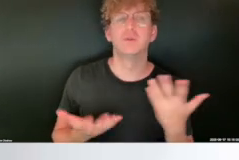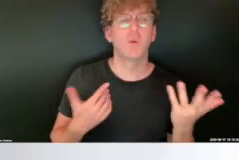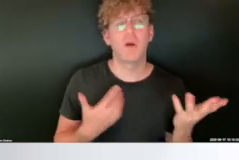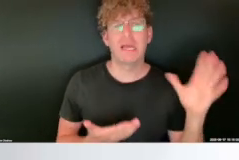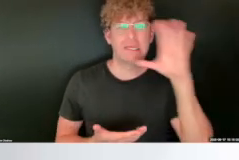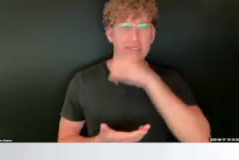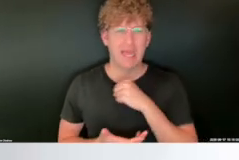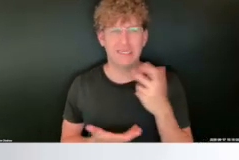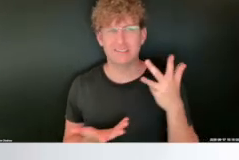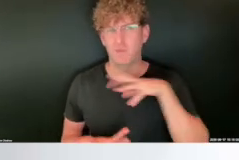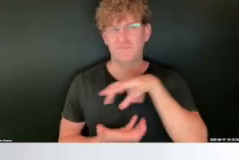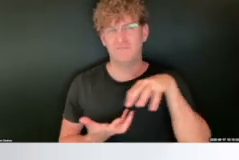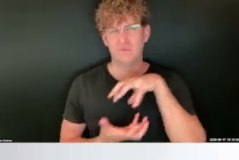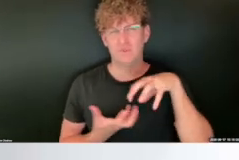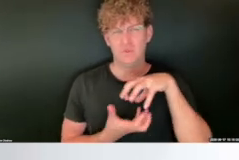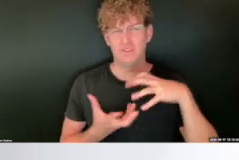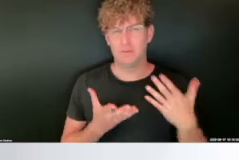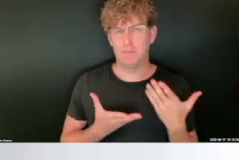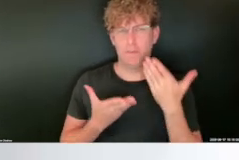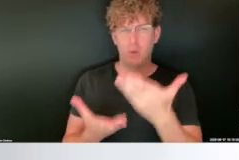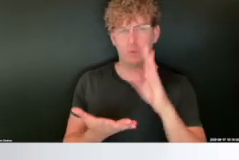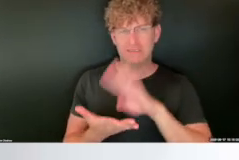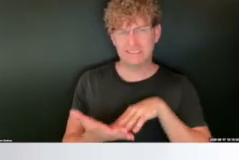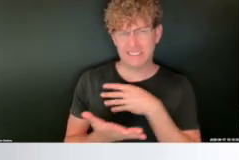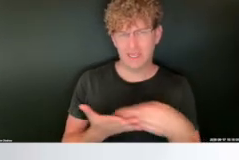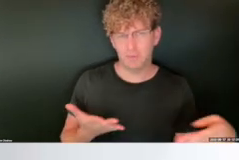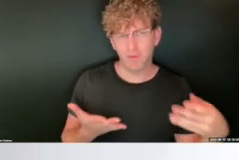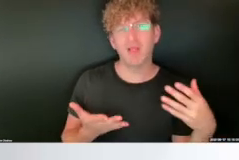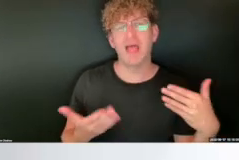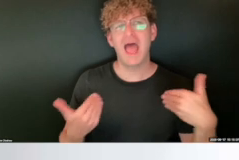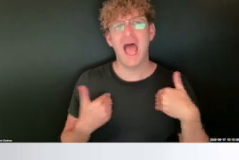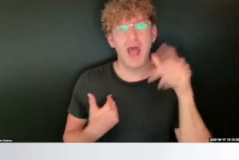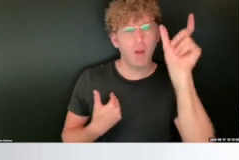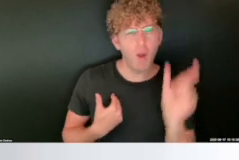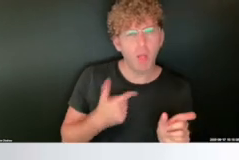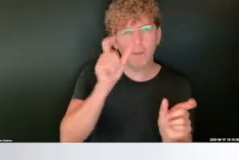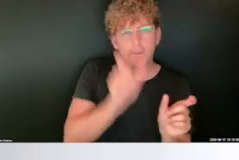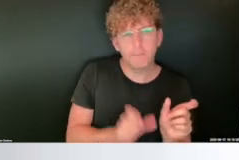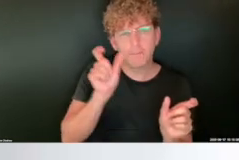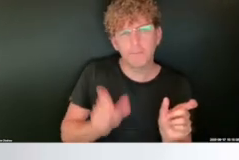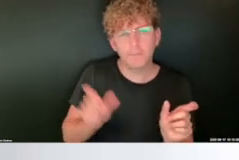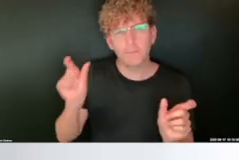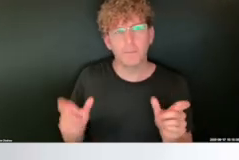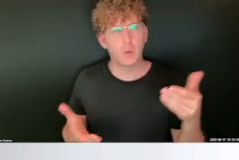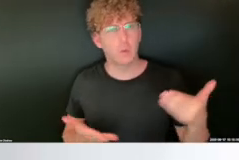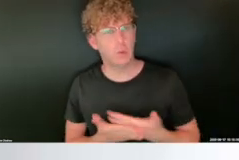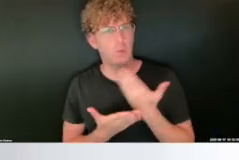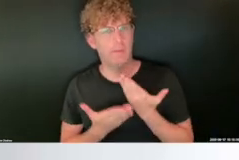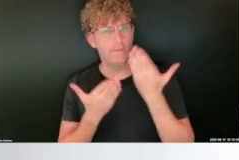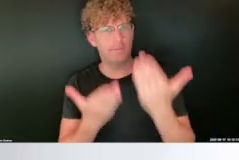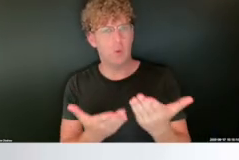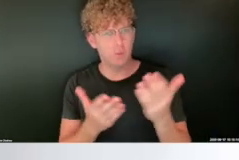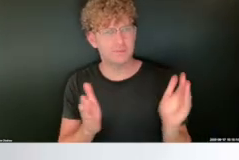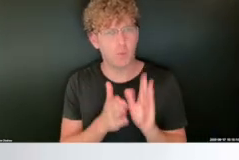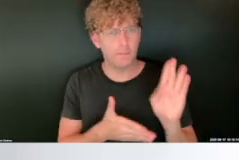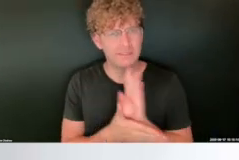the proposal table together that had a column, one for new proposed small business voucher amount, and then you had one for a base voucher amount. And you